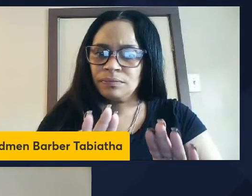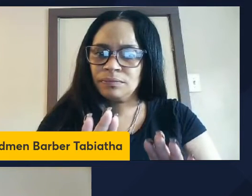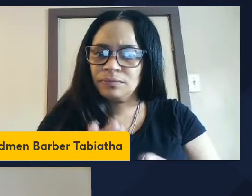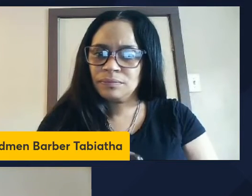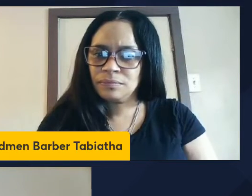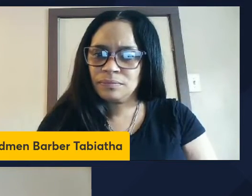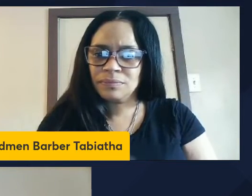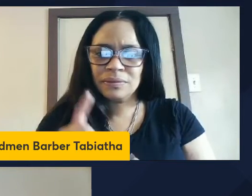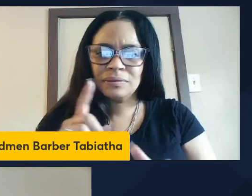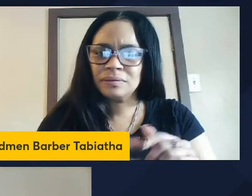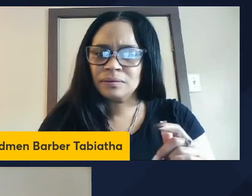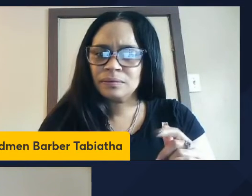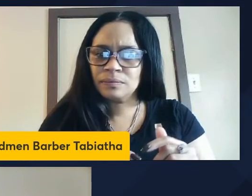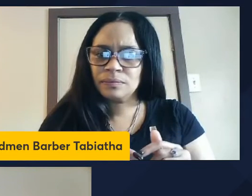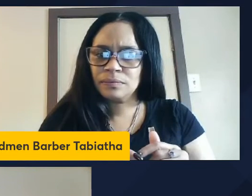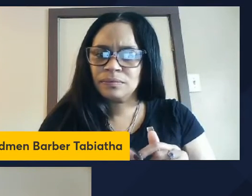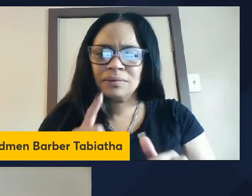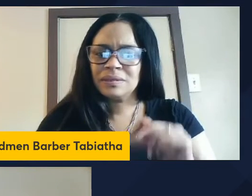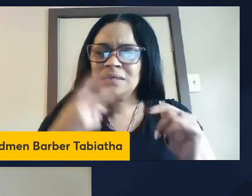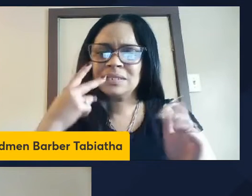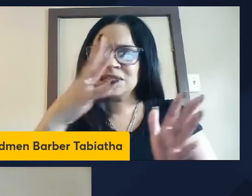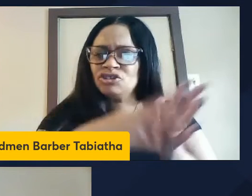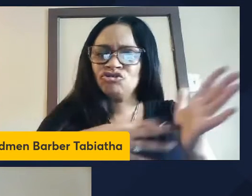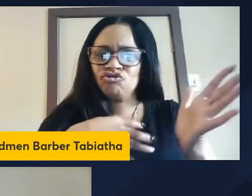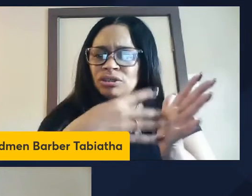slides? can't see your screen.